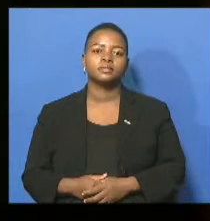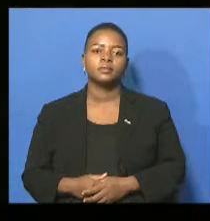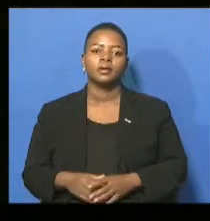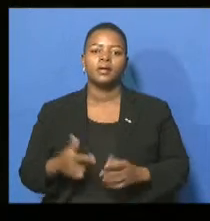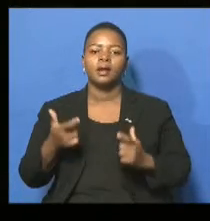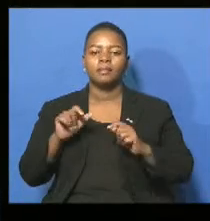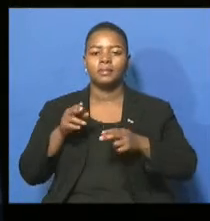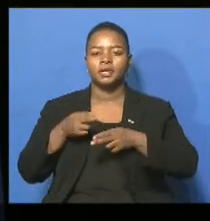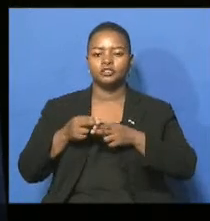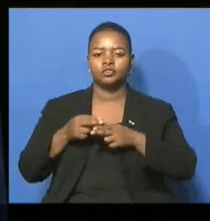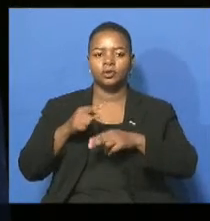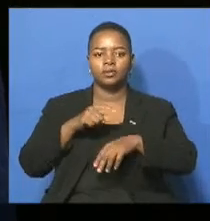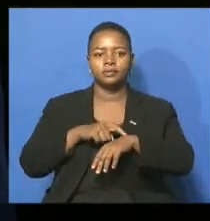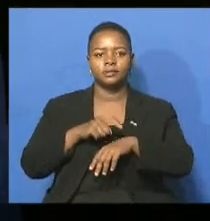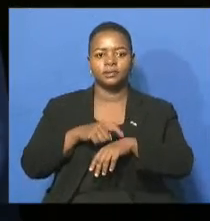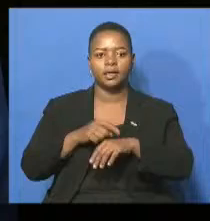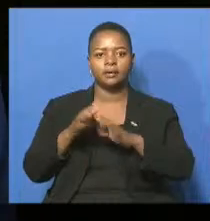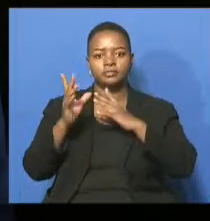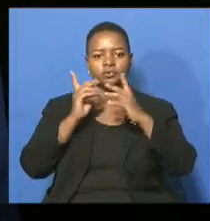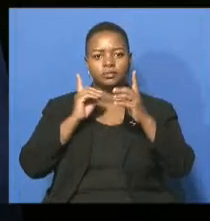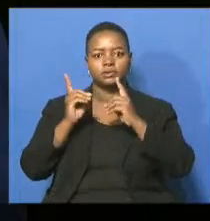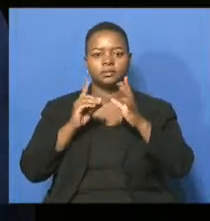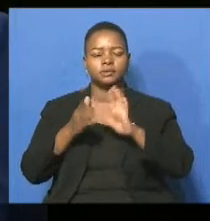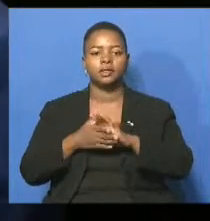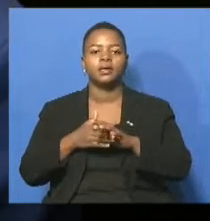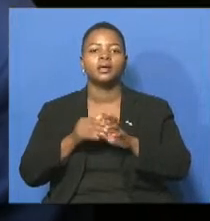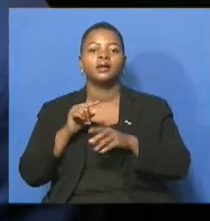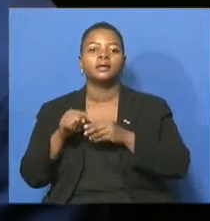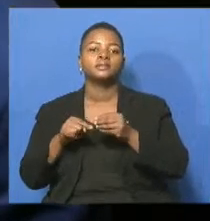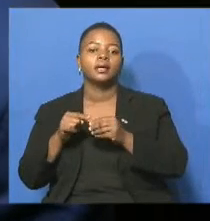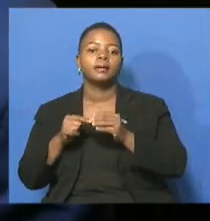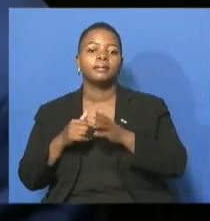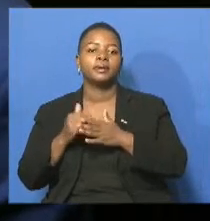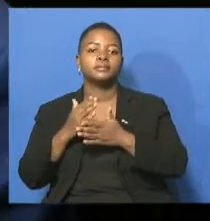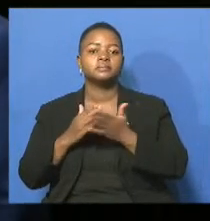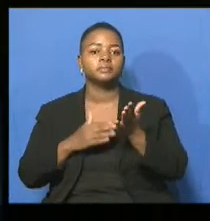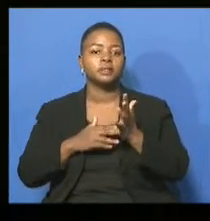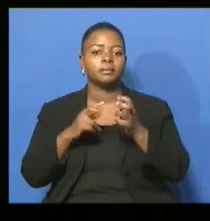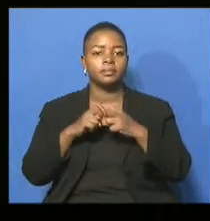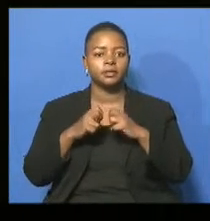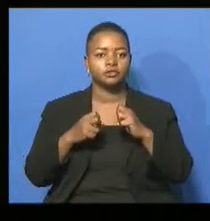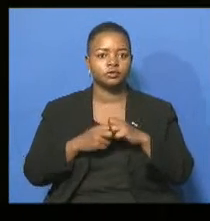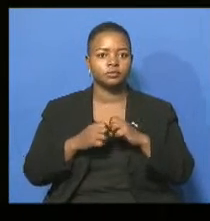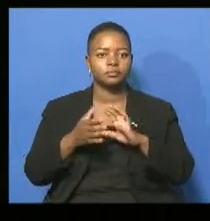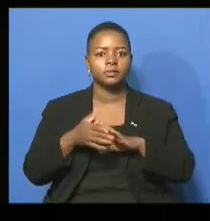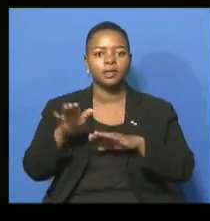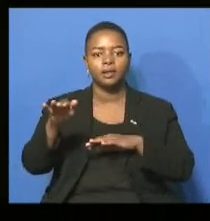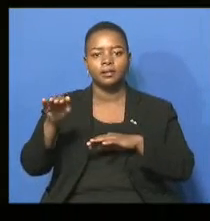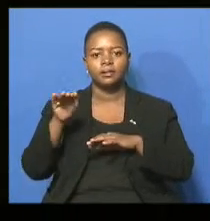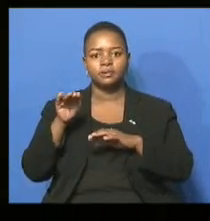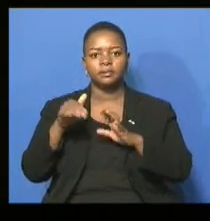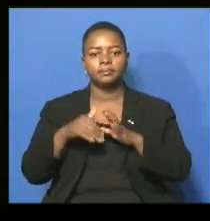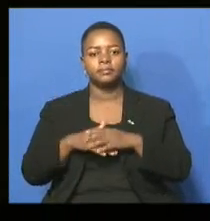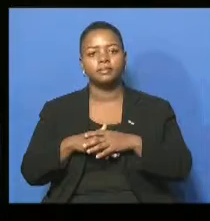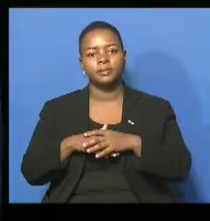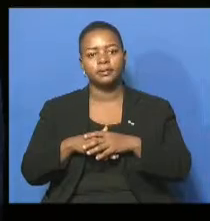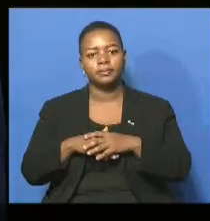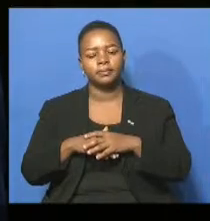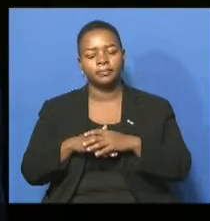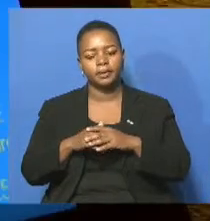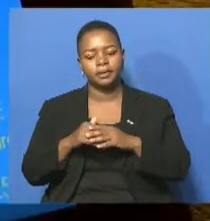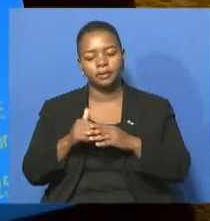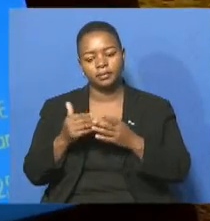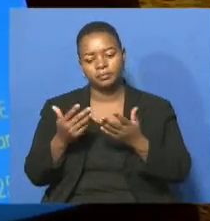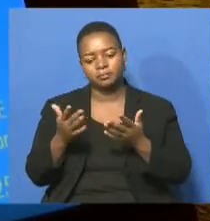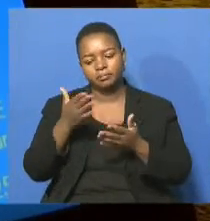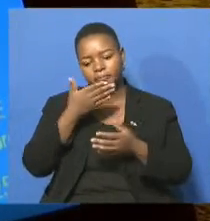of time to discuss on the perspective, the Zimbabwean perspective, and the